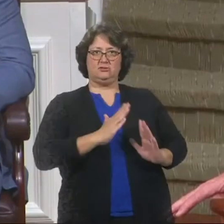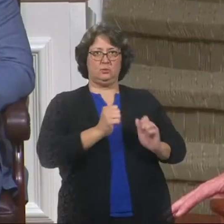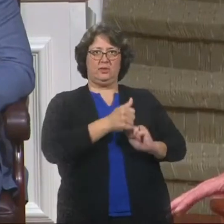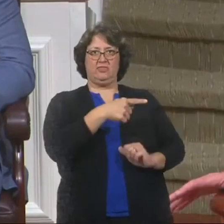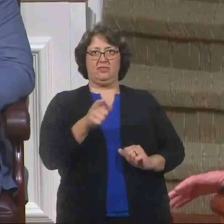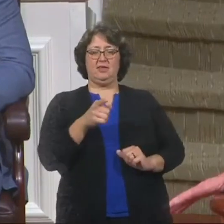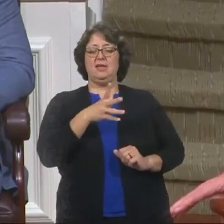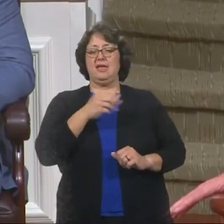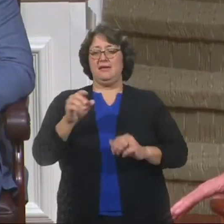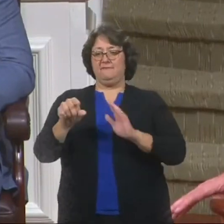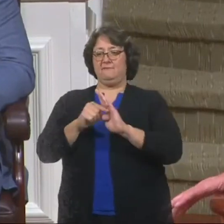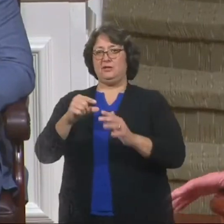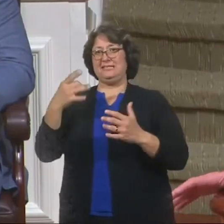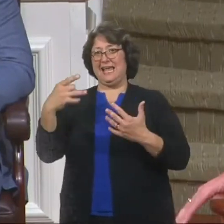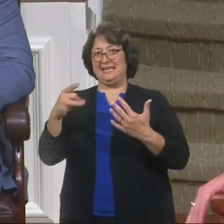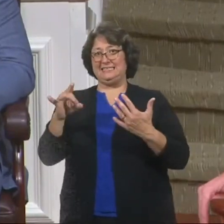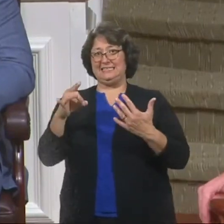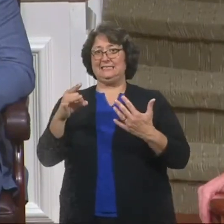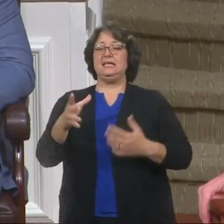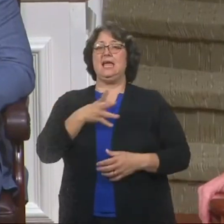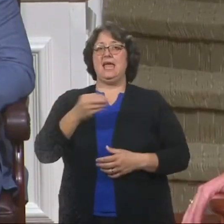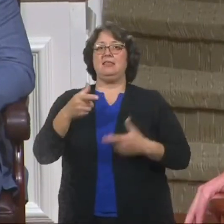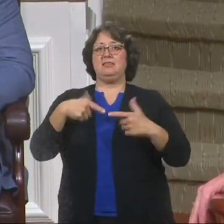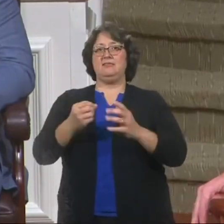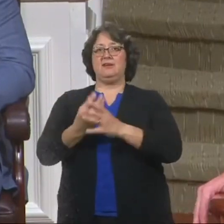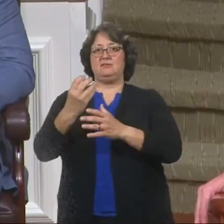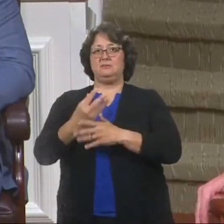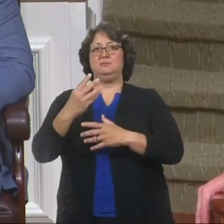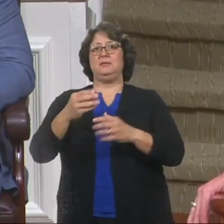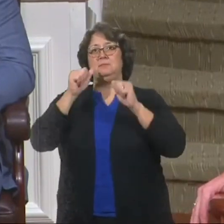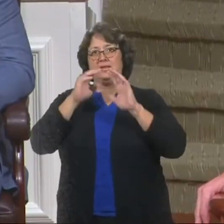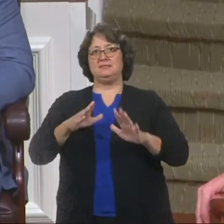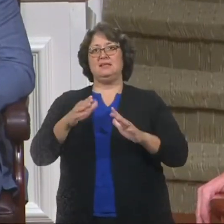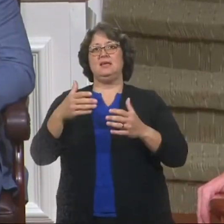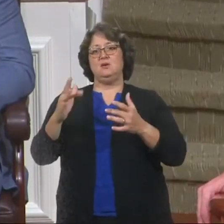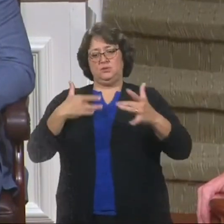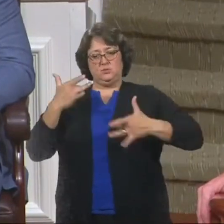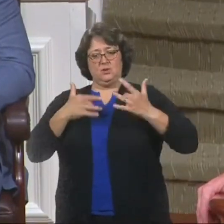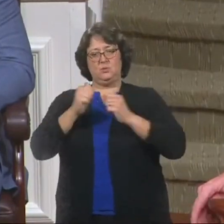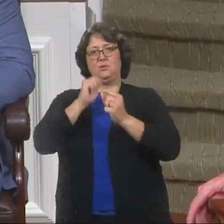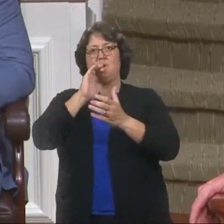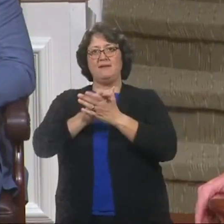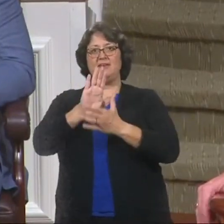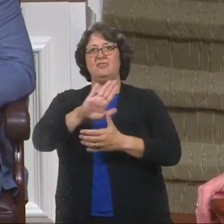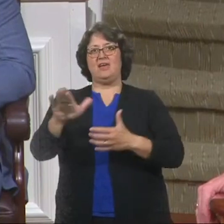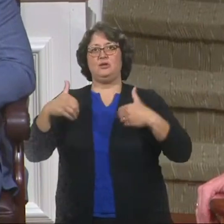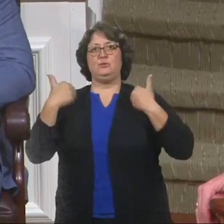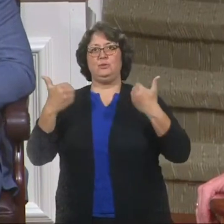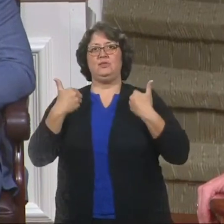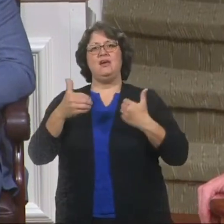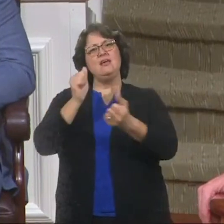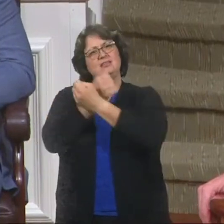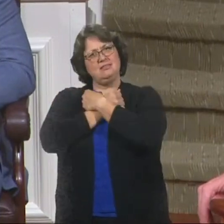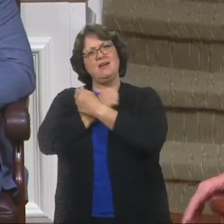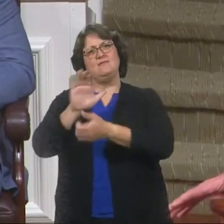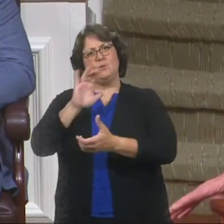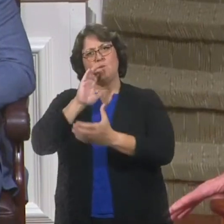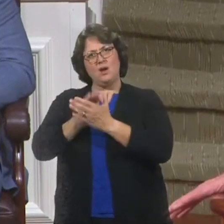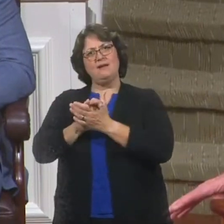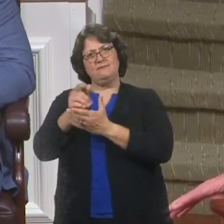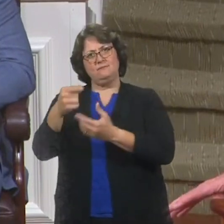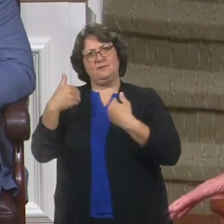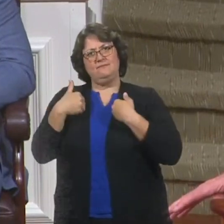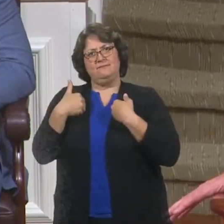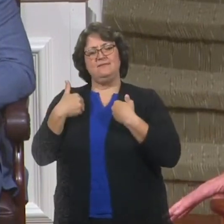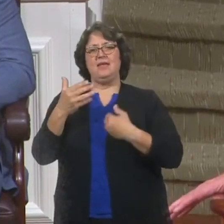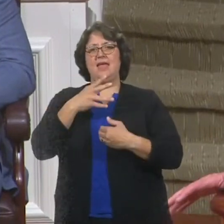number 18. Let thy fountains be blessed, and rejoice with the wife of thy youth. Love the wife that God gave you. Let her be as